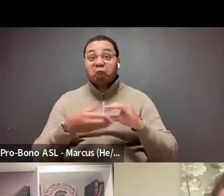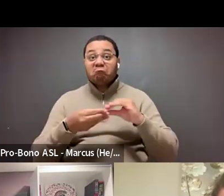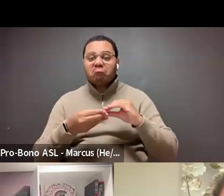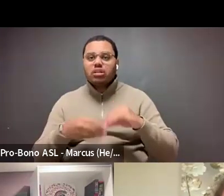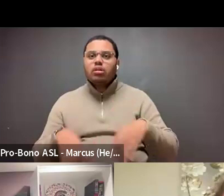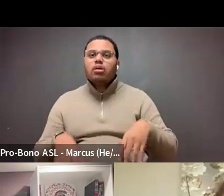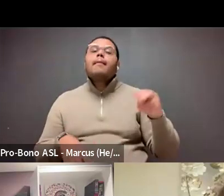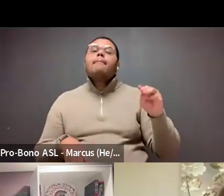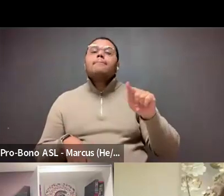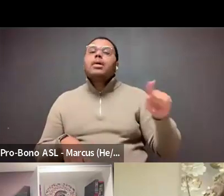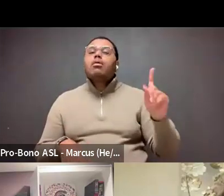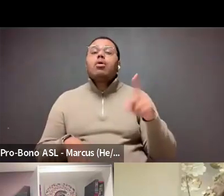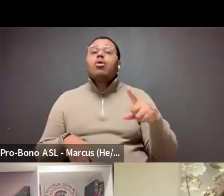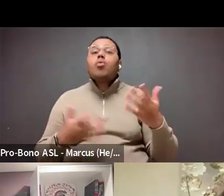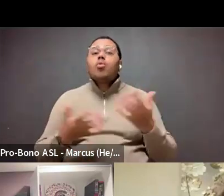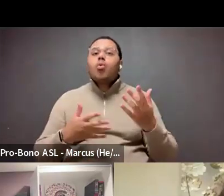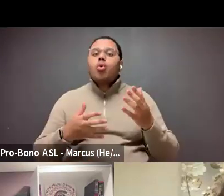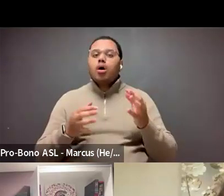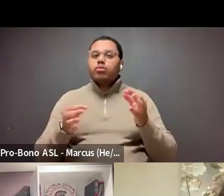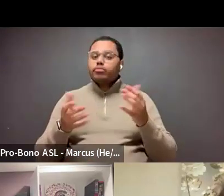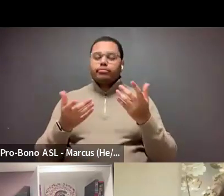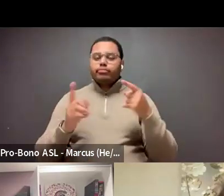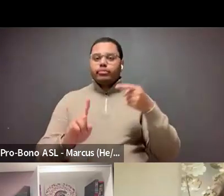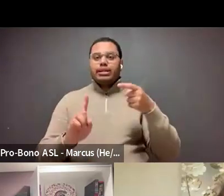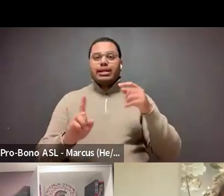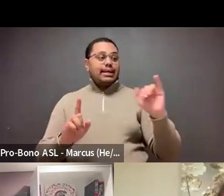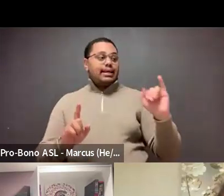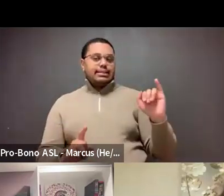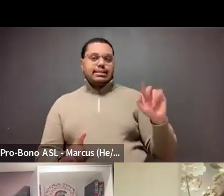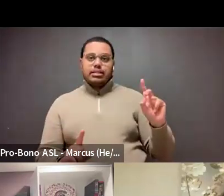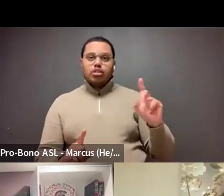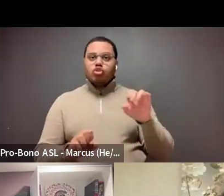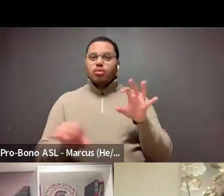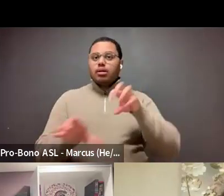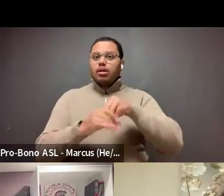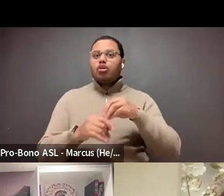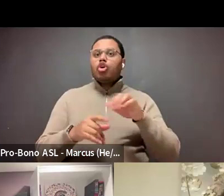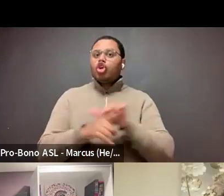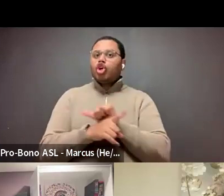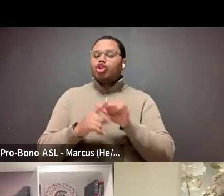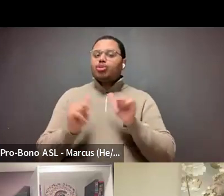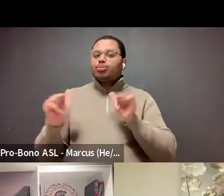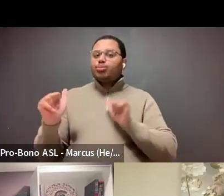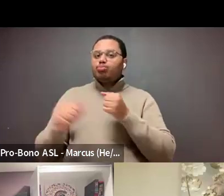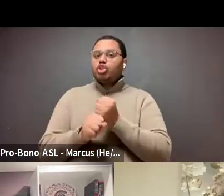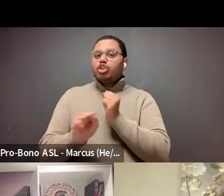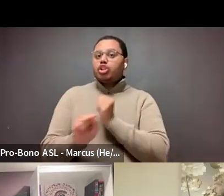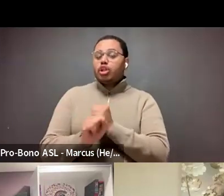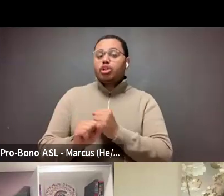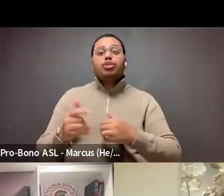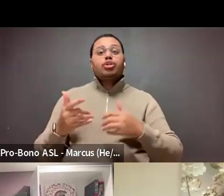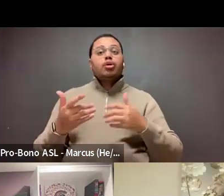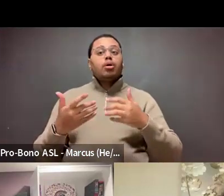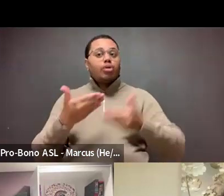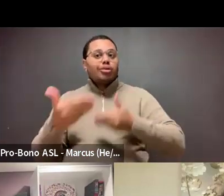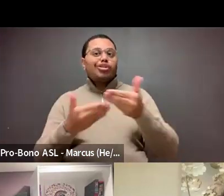So Matt asked, to what extent do you think intimacy directors should be involved in the rehearsal production process? Should they be present at every rehearsal,